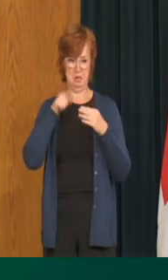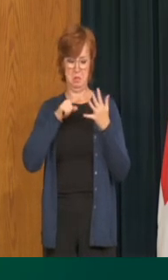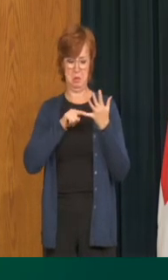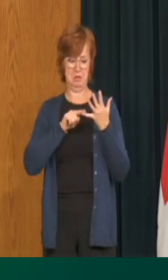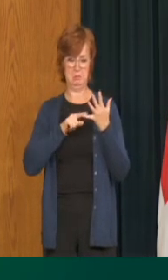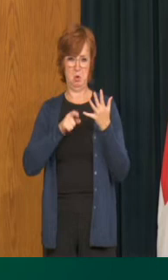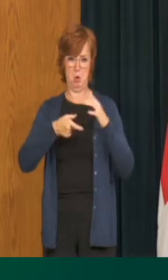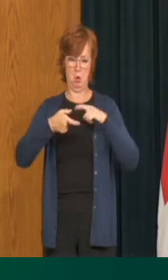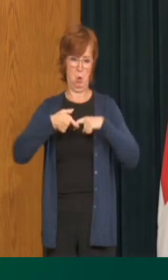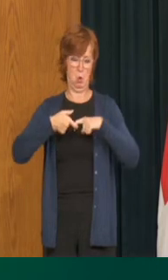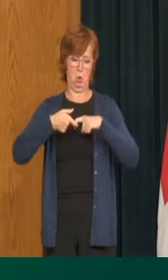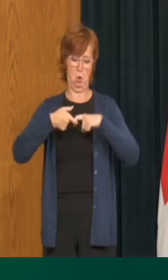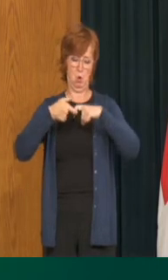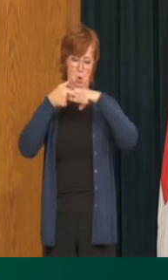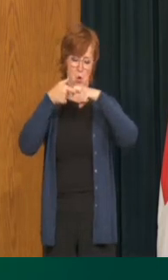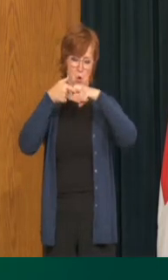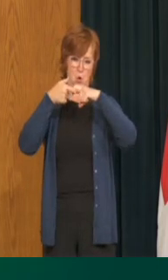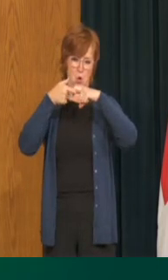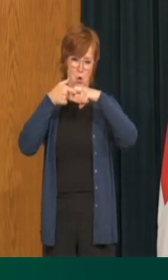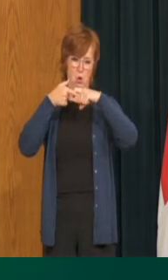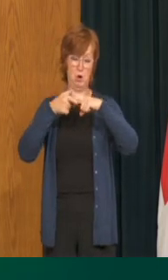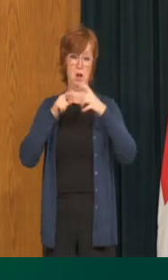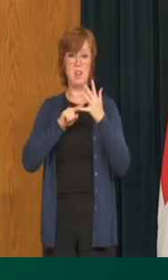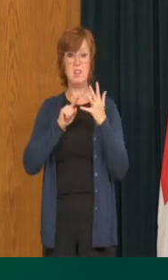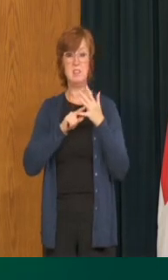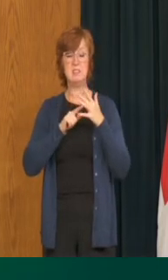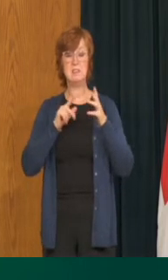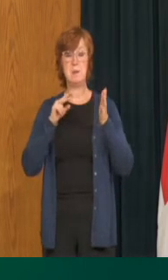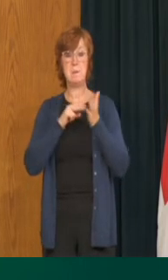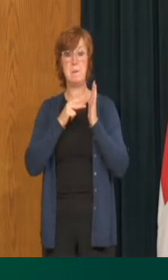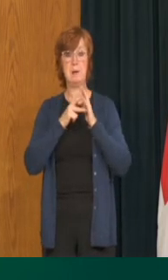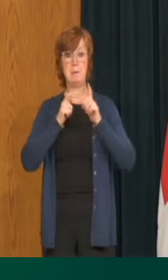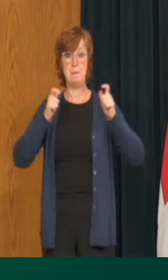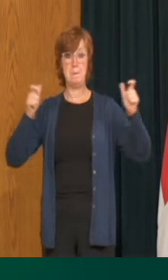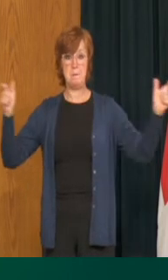that, which is essentially mass gatherings. And